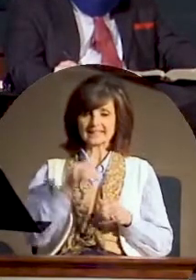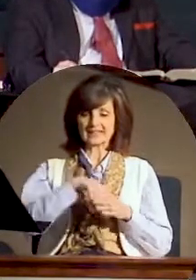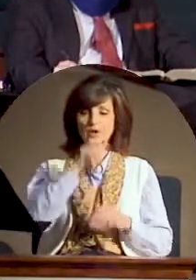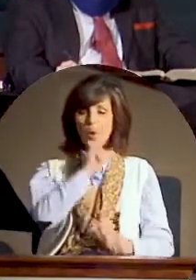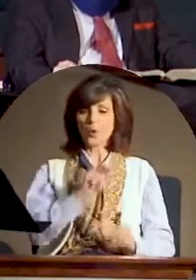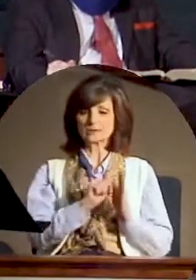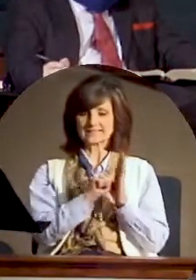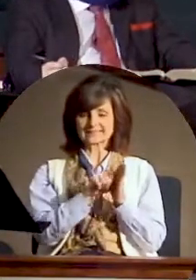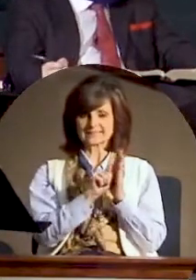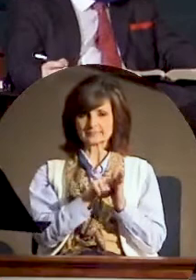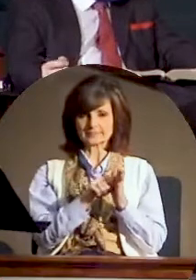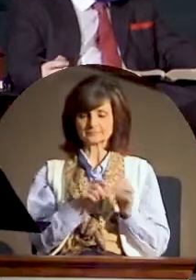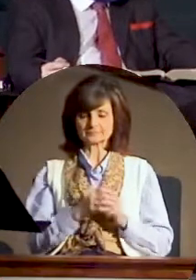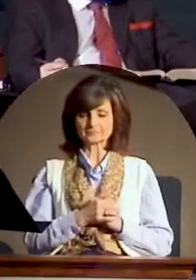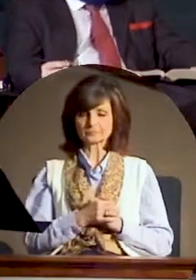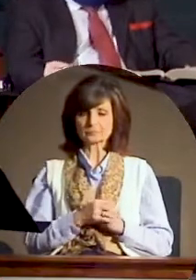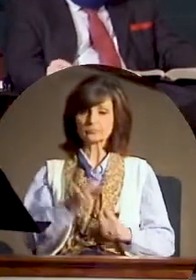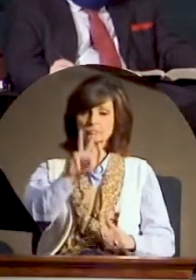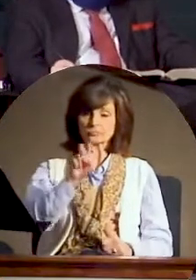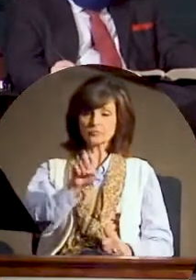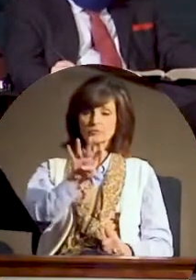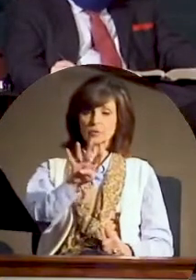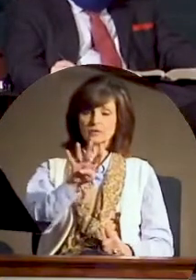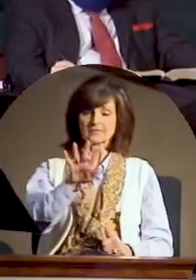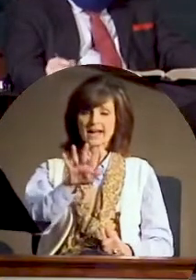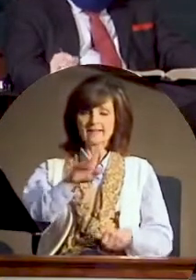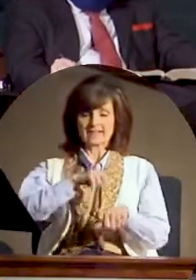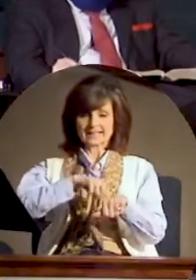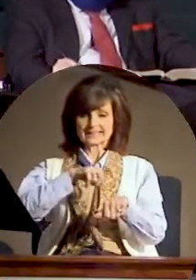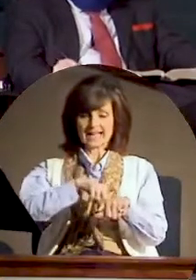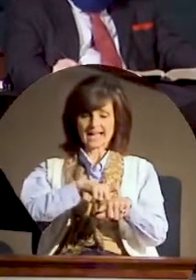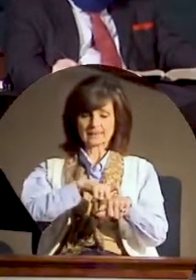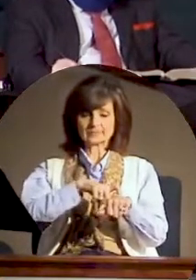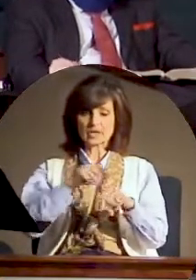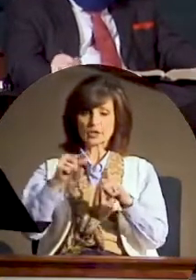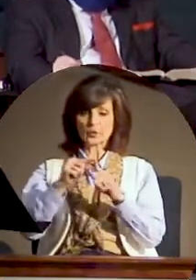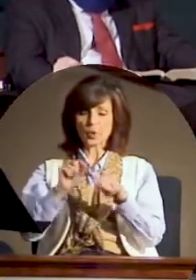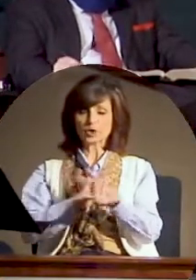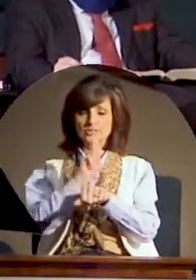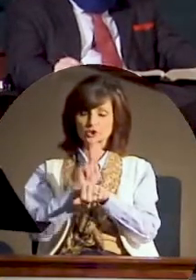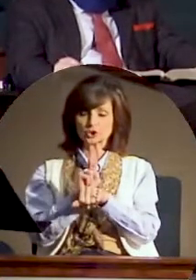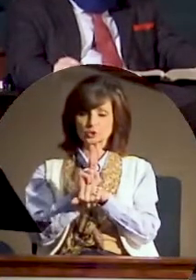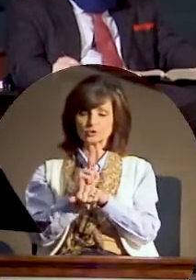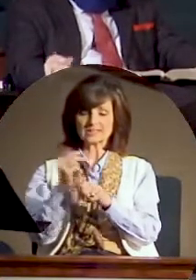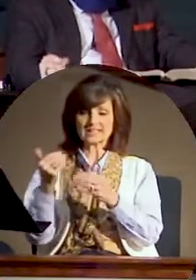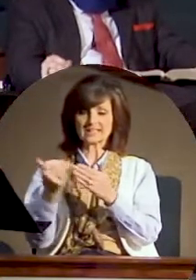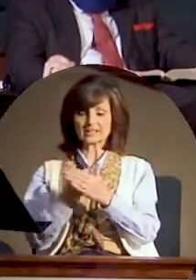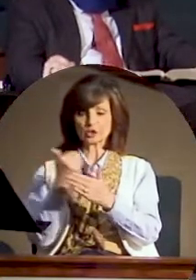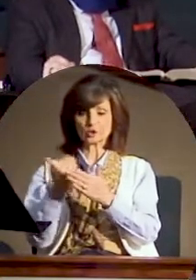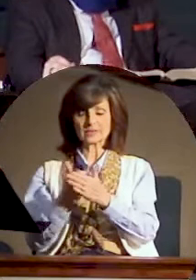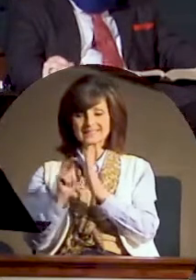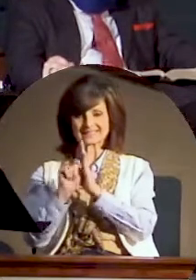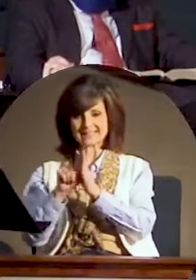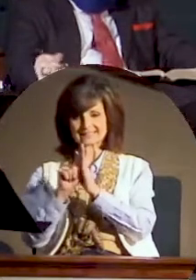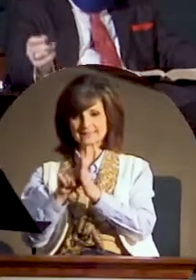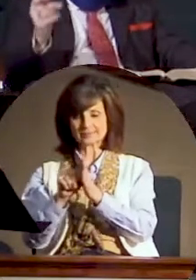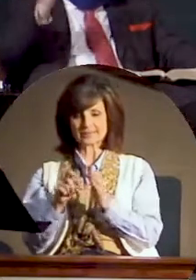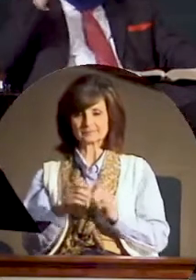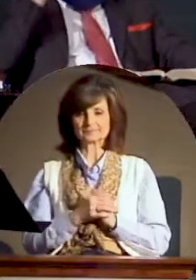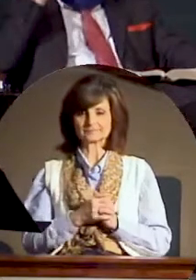Old Testament. So 245 times that the word is used, it is used in the New